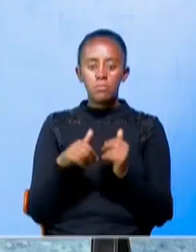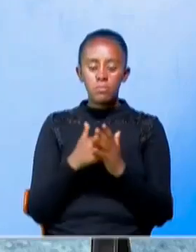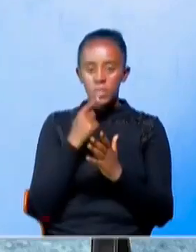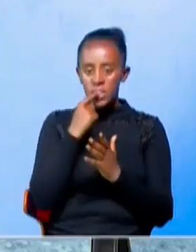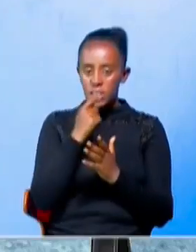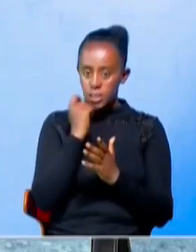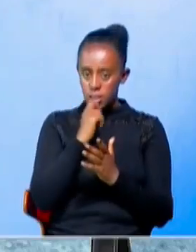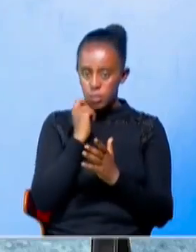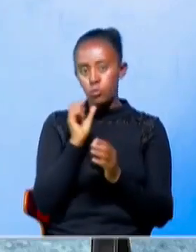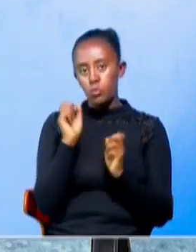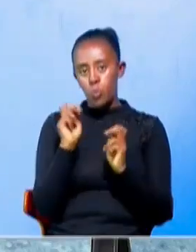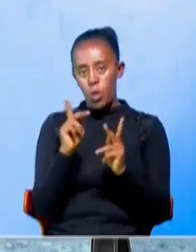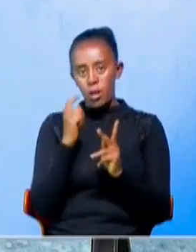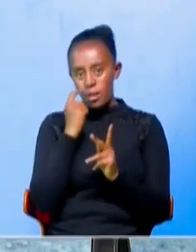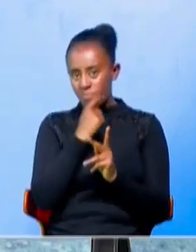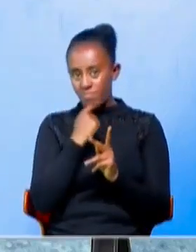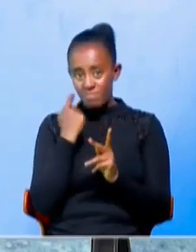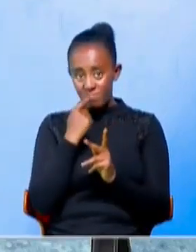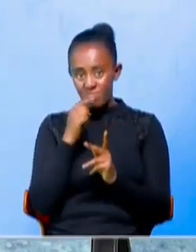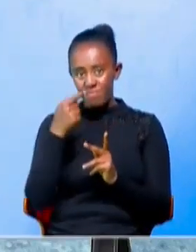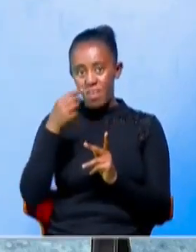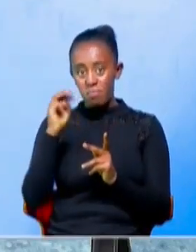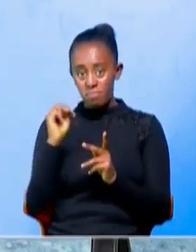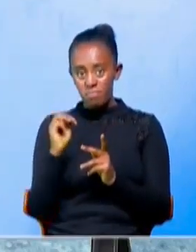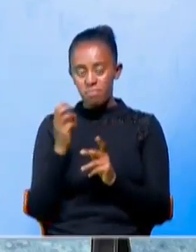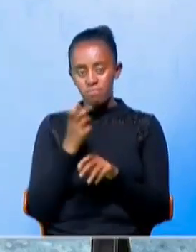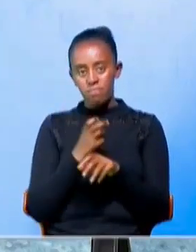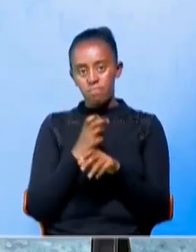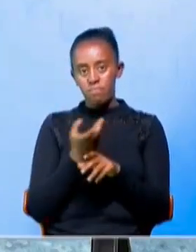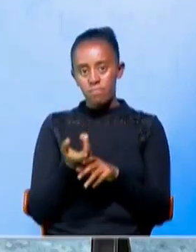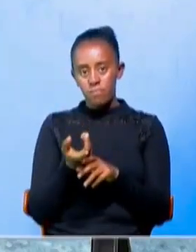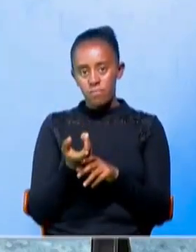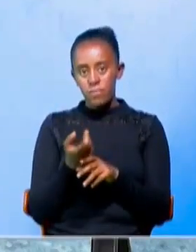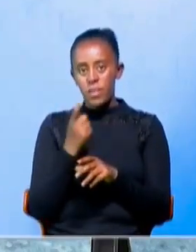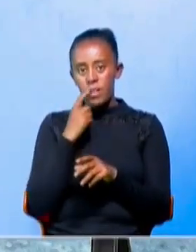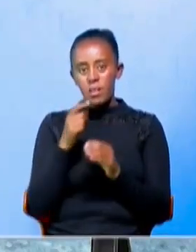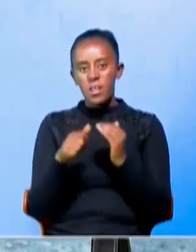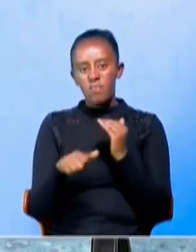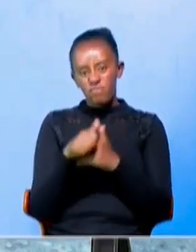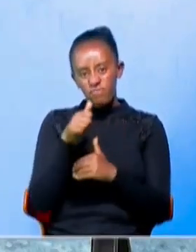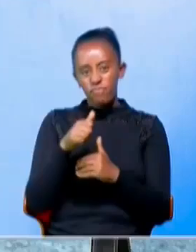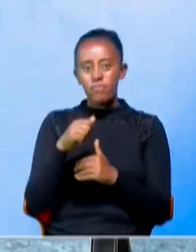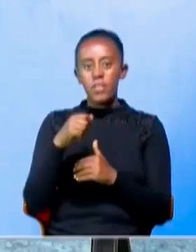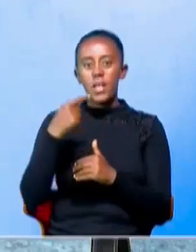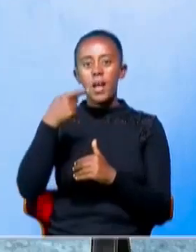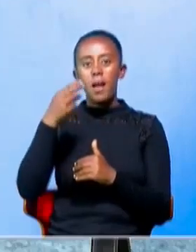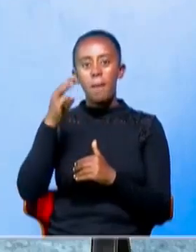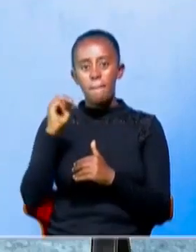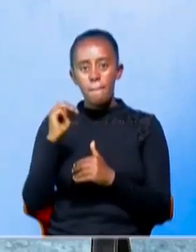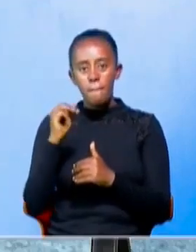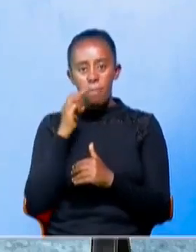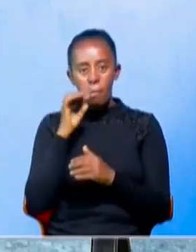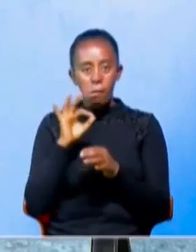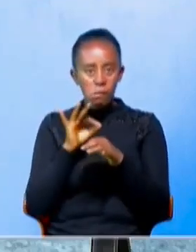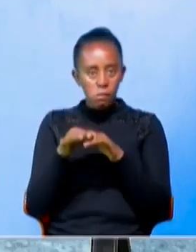teeth. Otherwise, when you harsh it, it hurts your gum and maybe